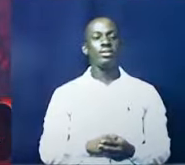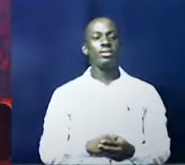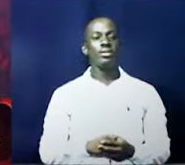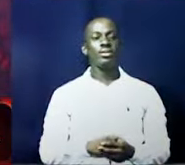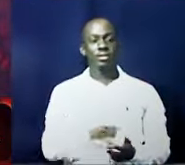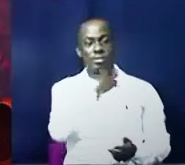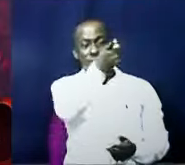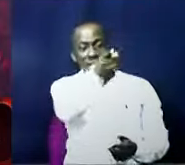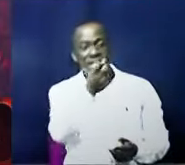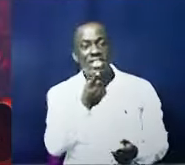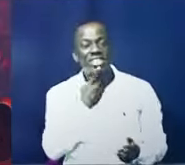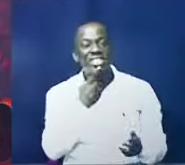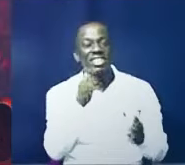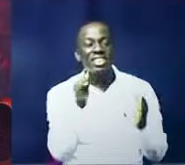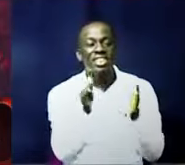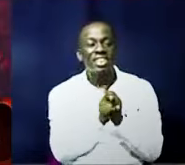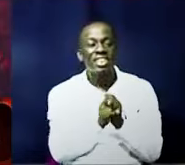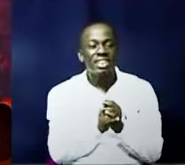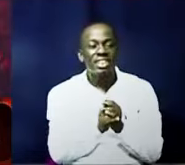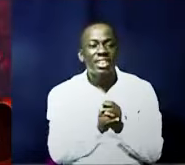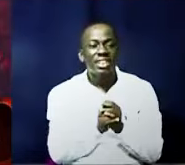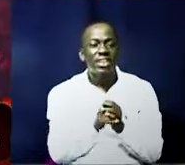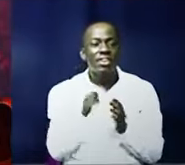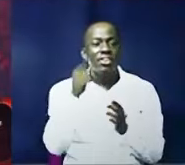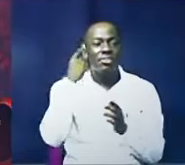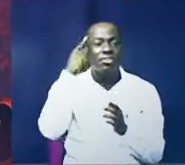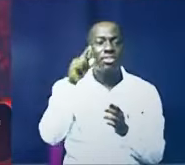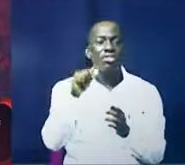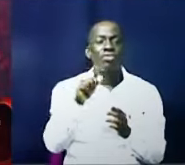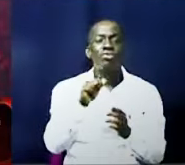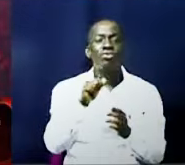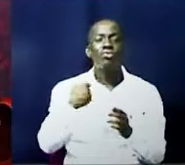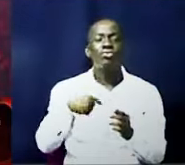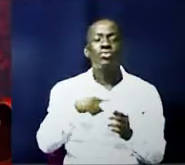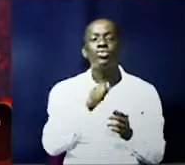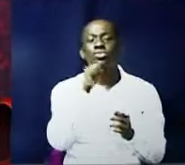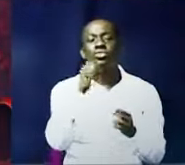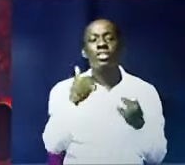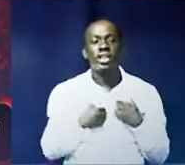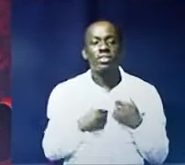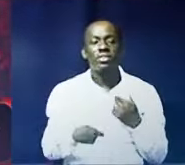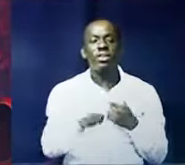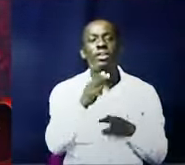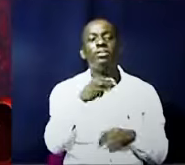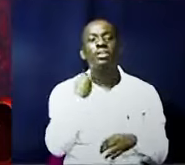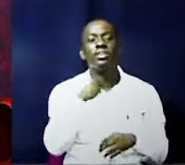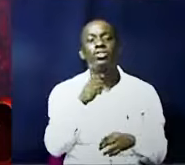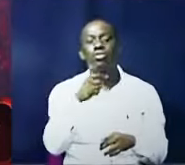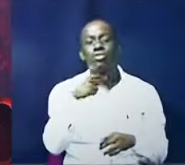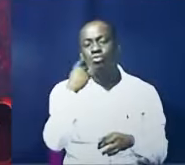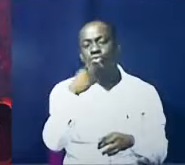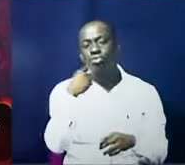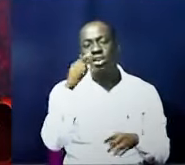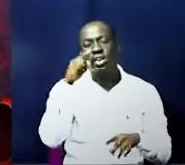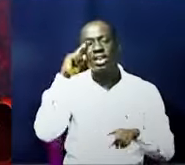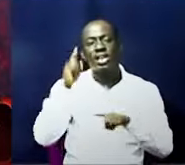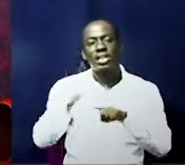For we have not a high priest who cannot be touched with the feeling of our